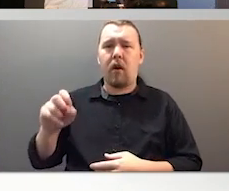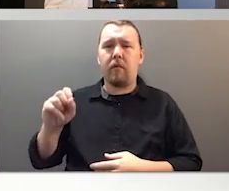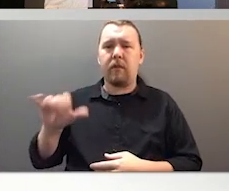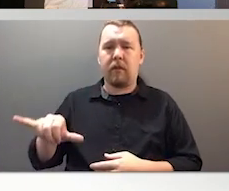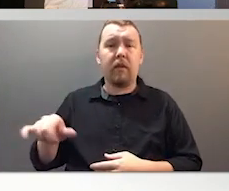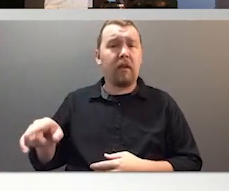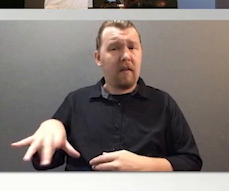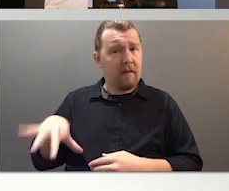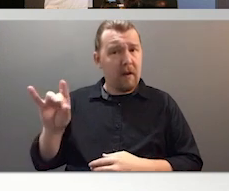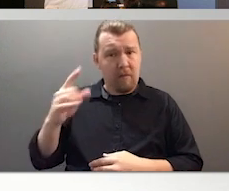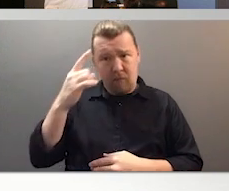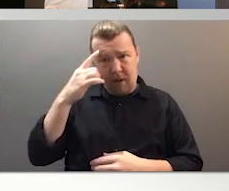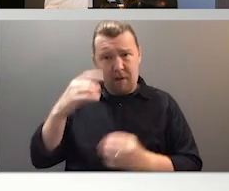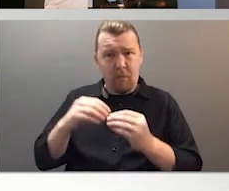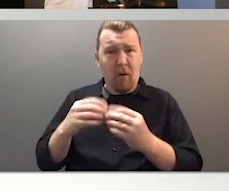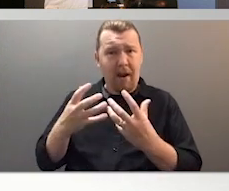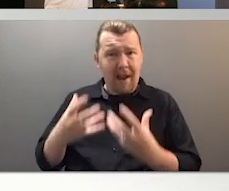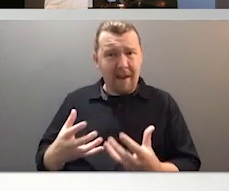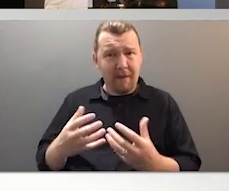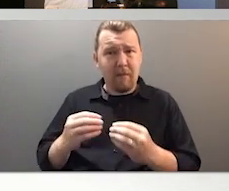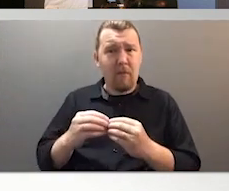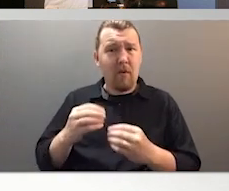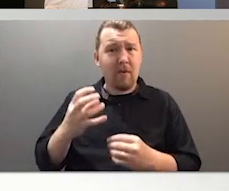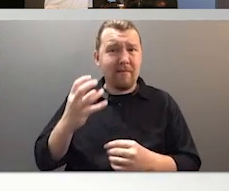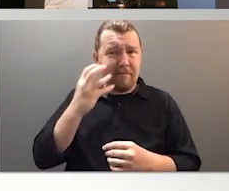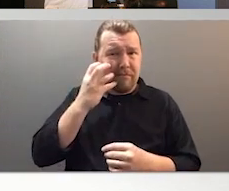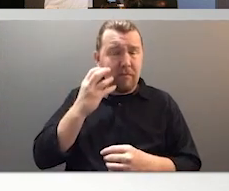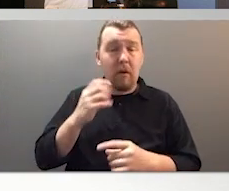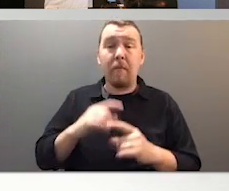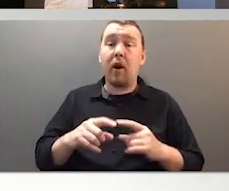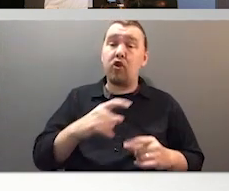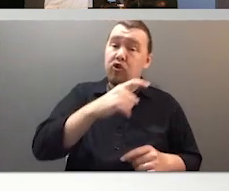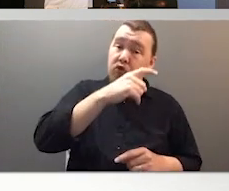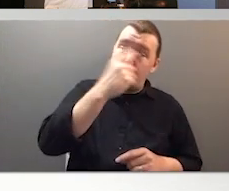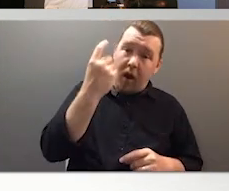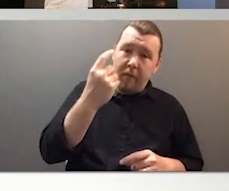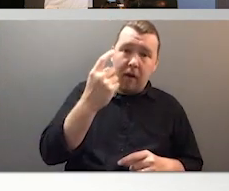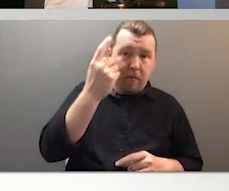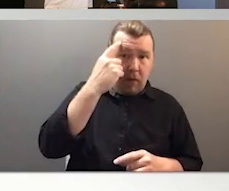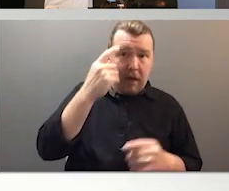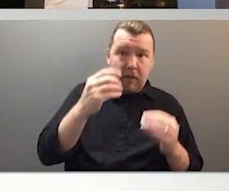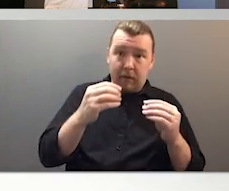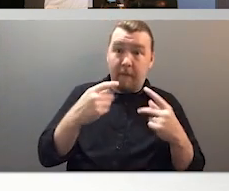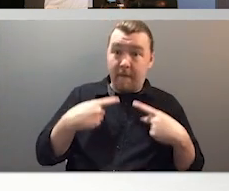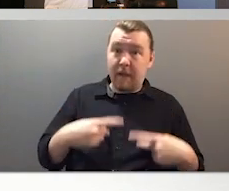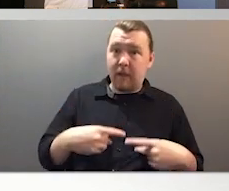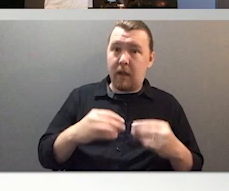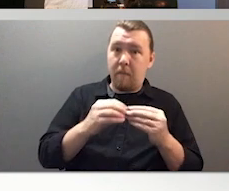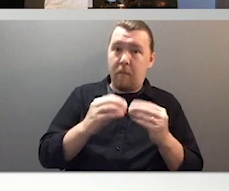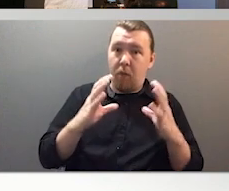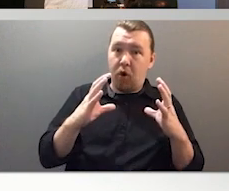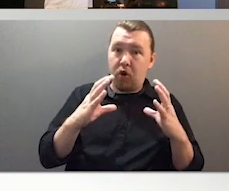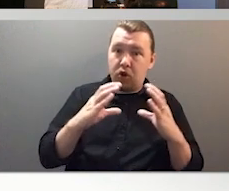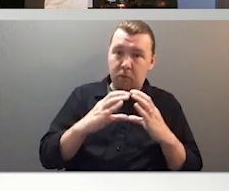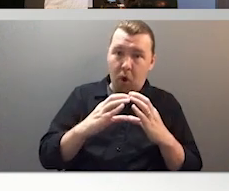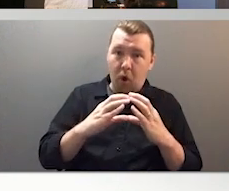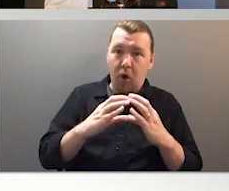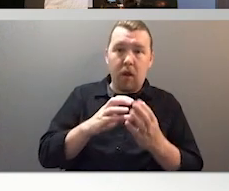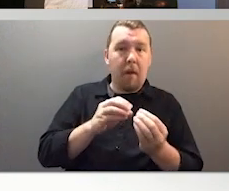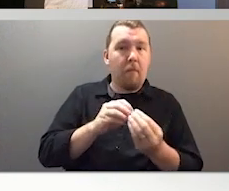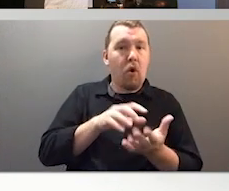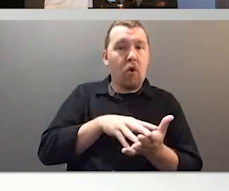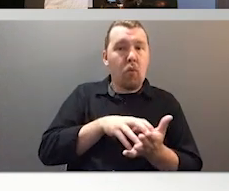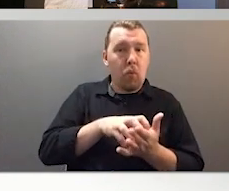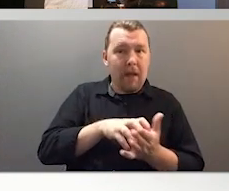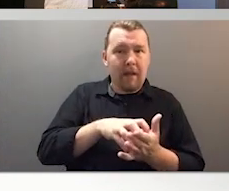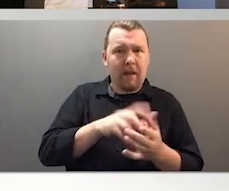dense, whereas trauma, it's physically smaller and not as strong in certain